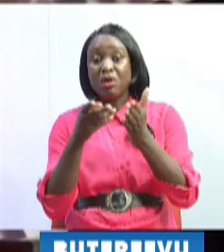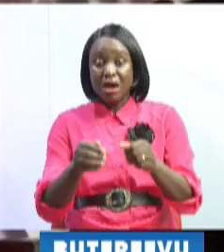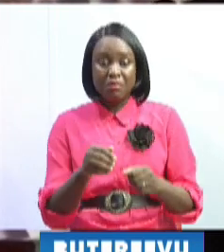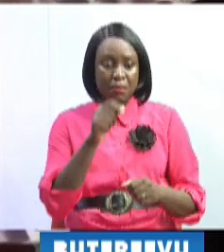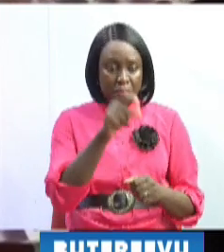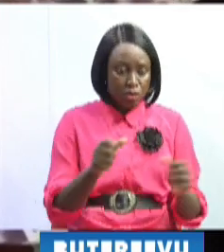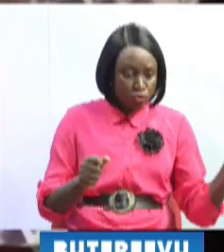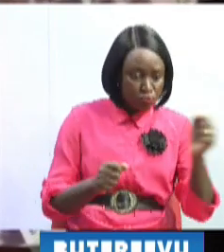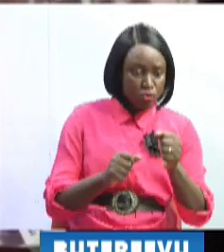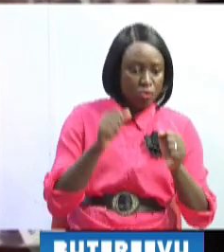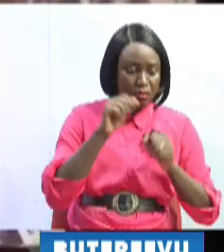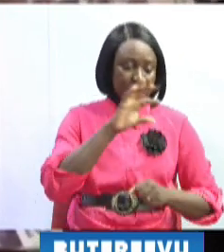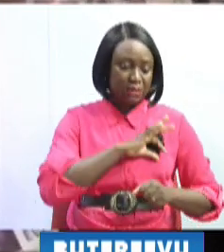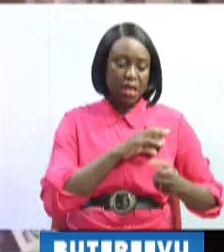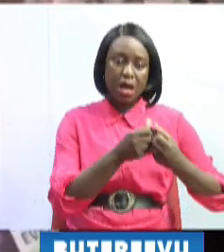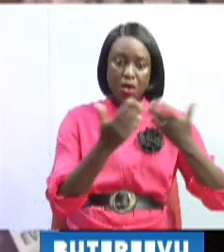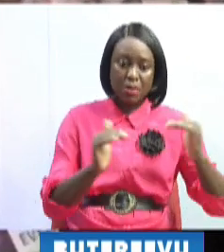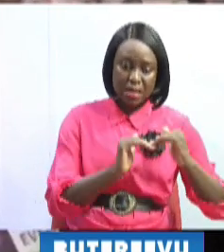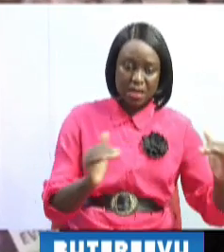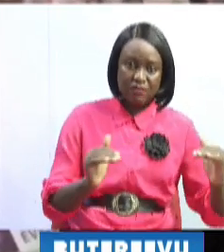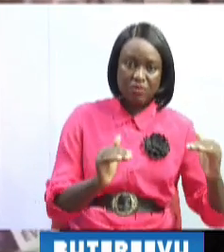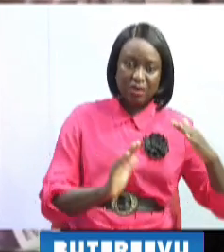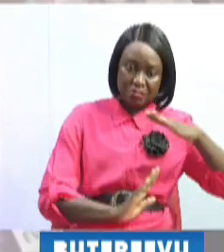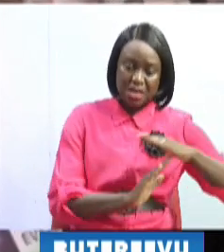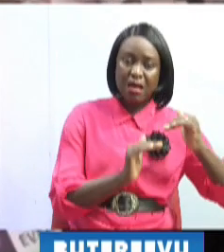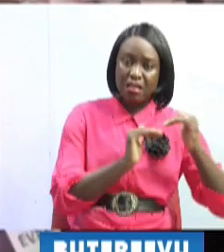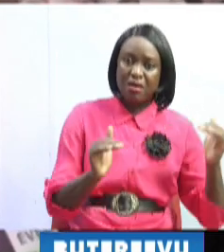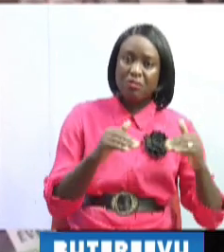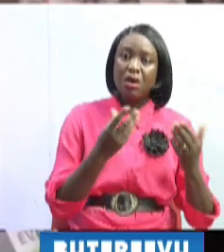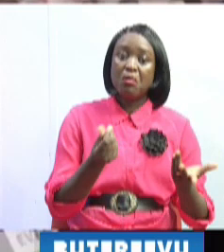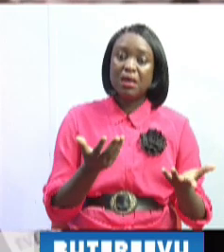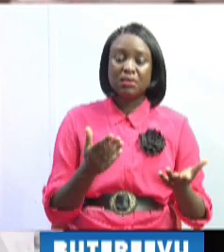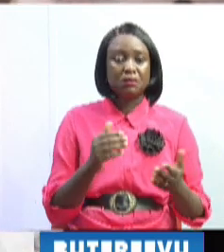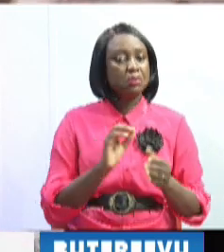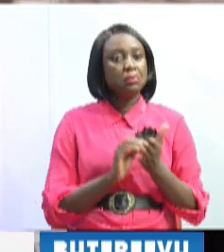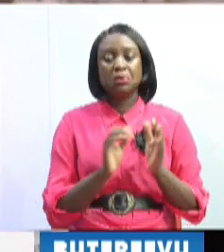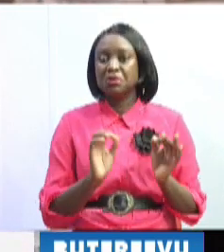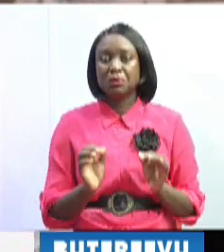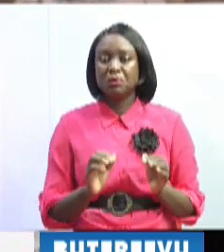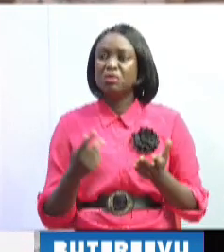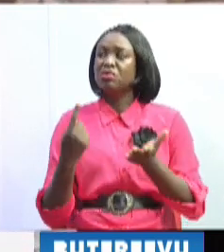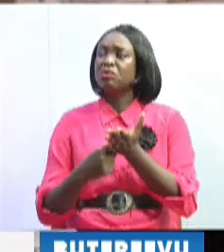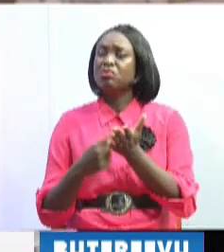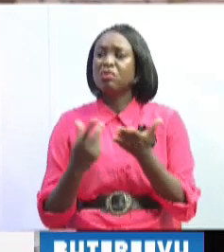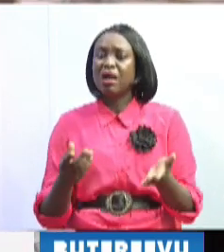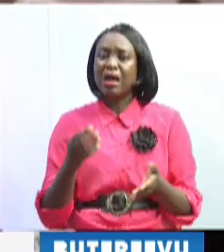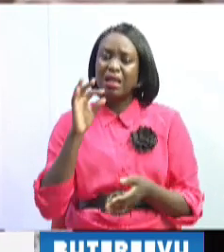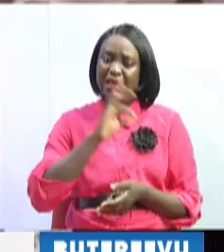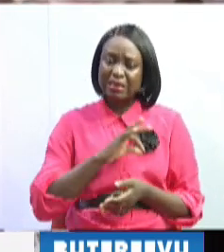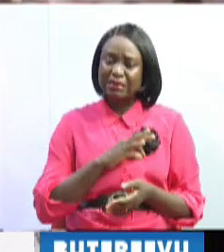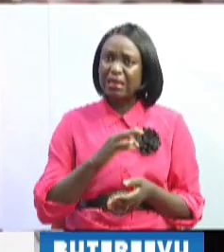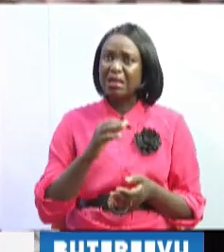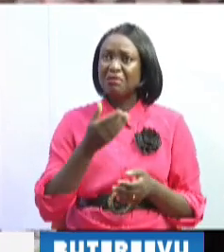alina kufuna sente bweziti gye bayita minimum wage. Uganda sente ez'omukozi